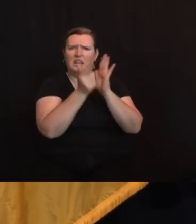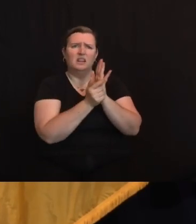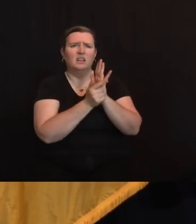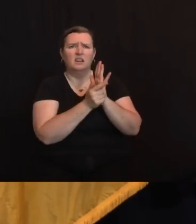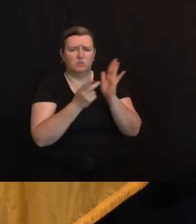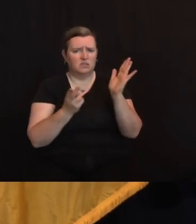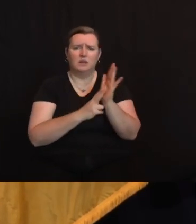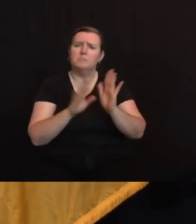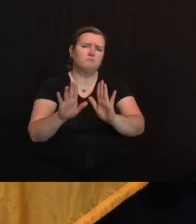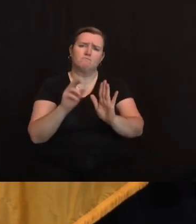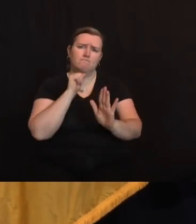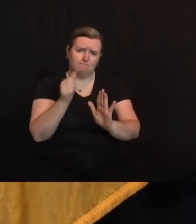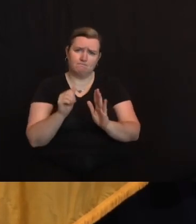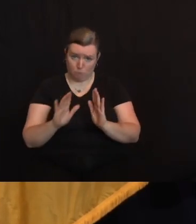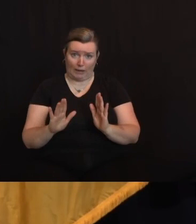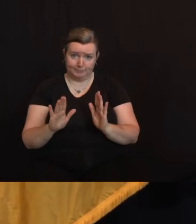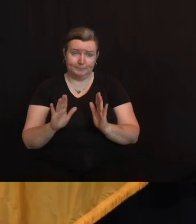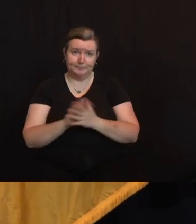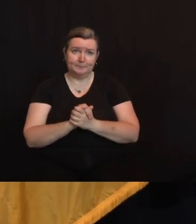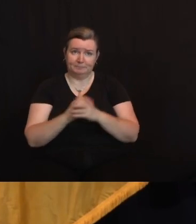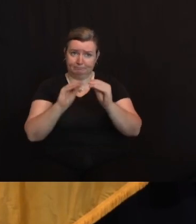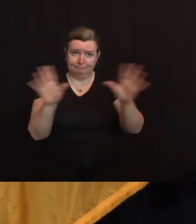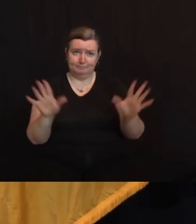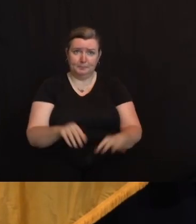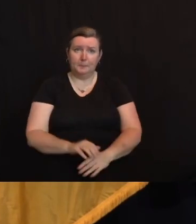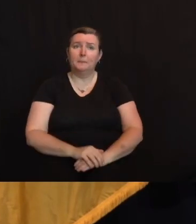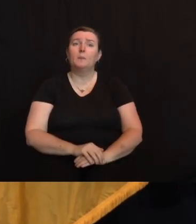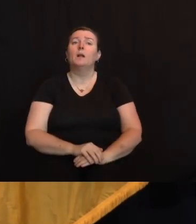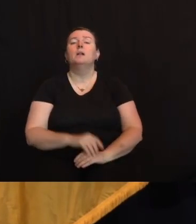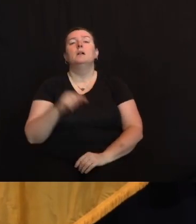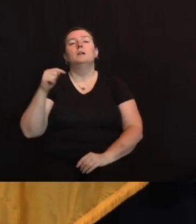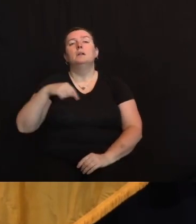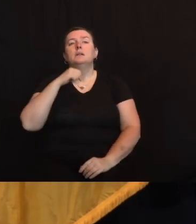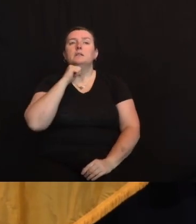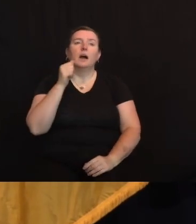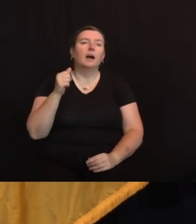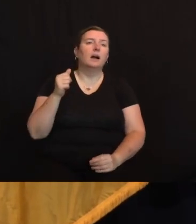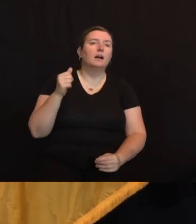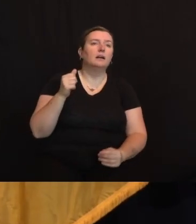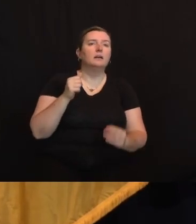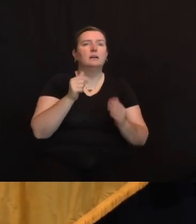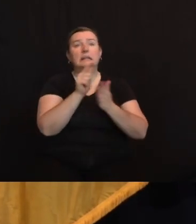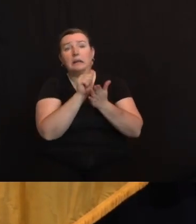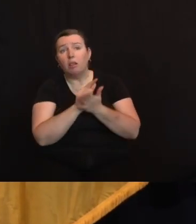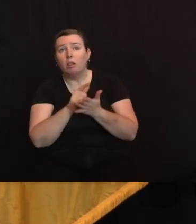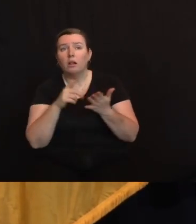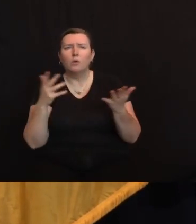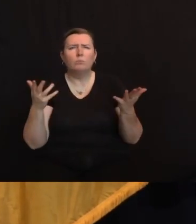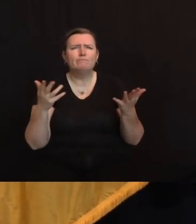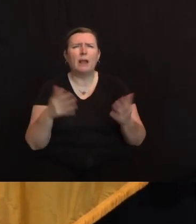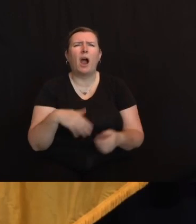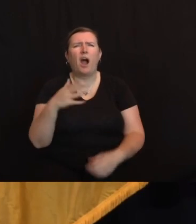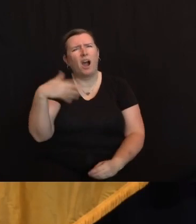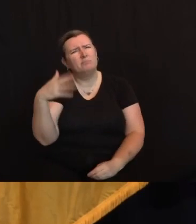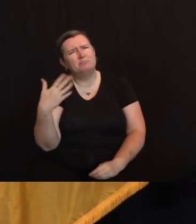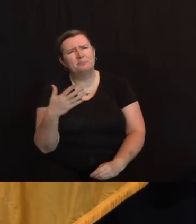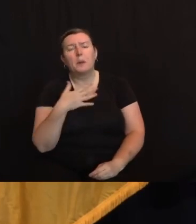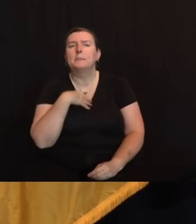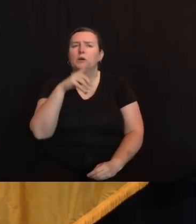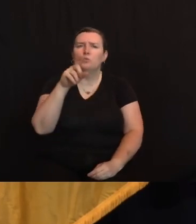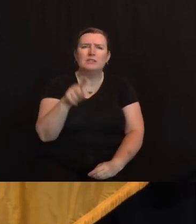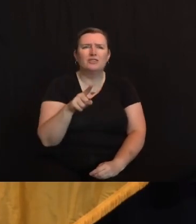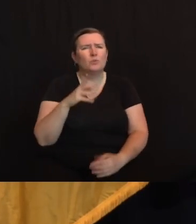secondly, this is not a comment about legality, but it's a comment on what's your plan B, folks out there?